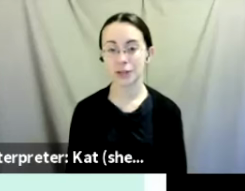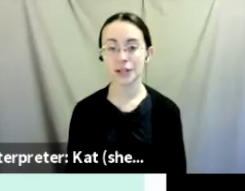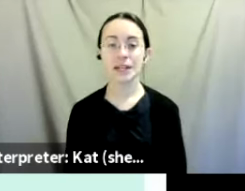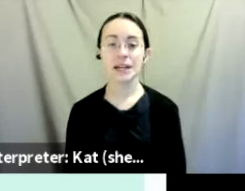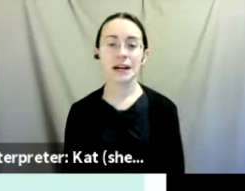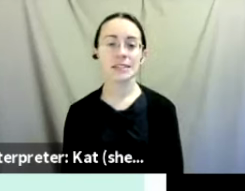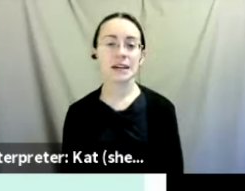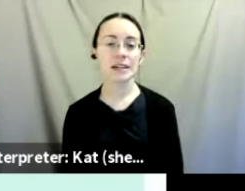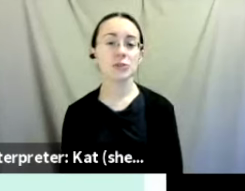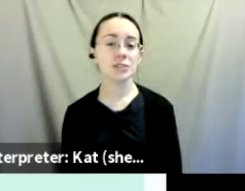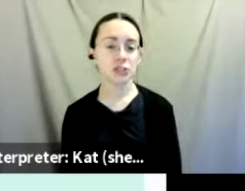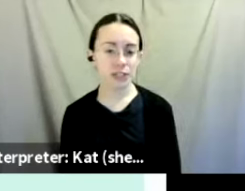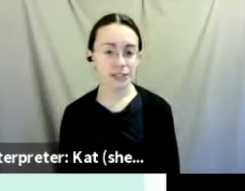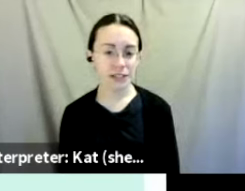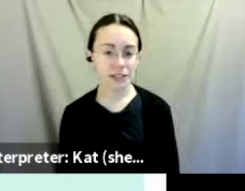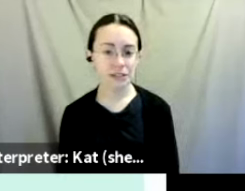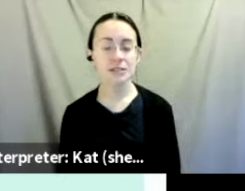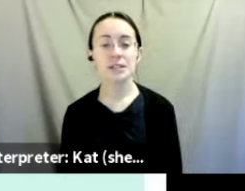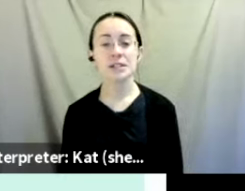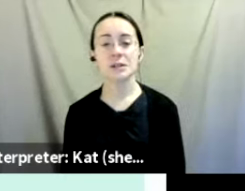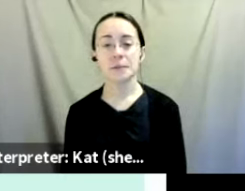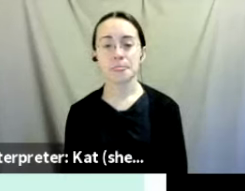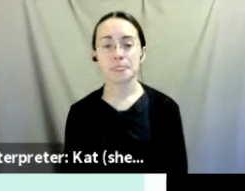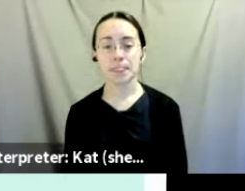live. I did that to a certain extent.